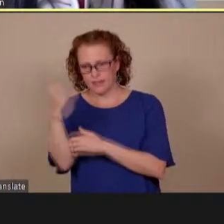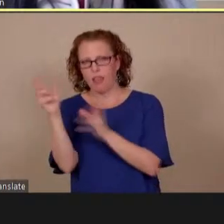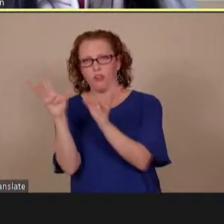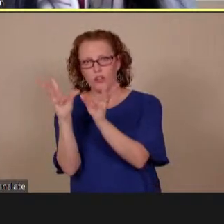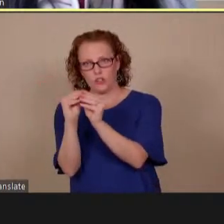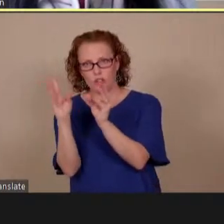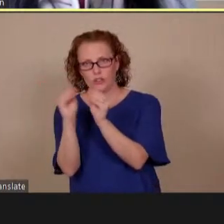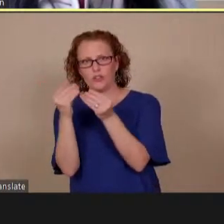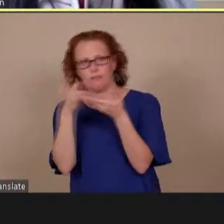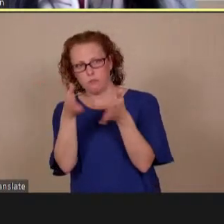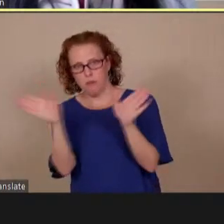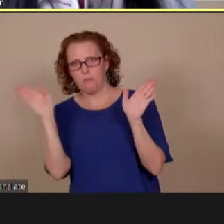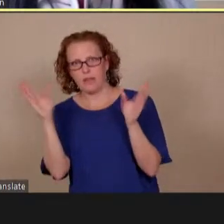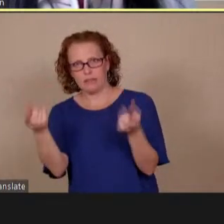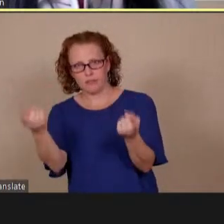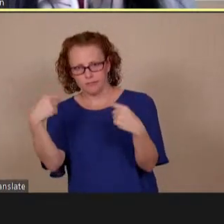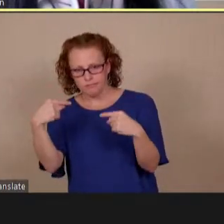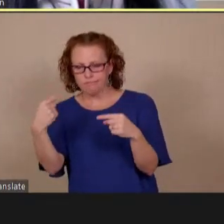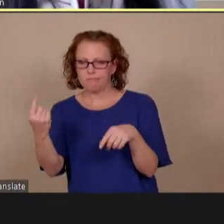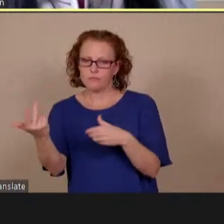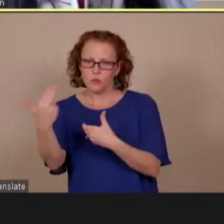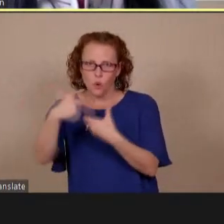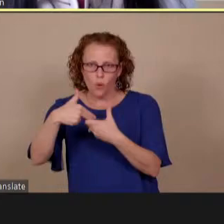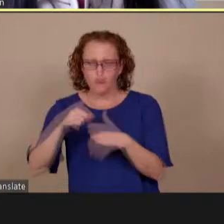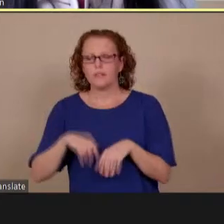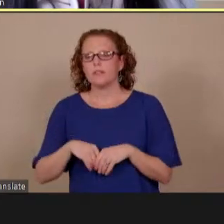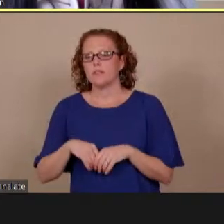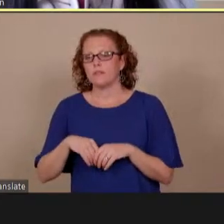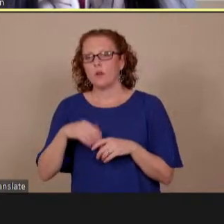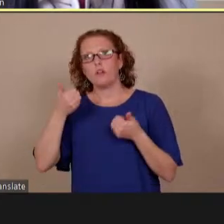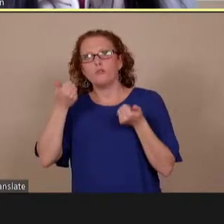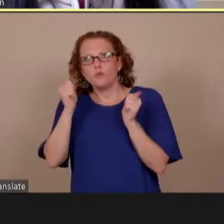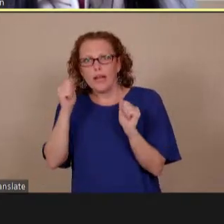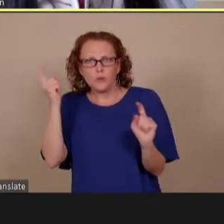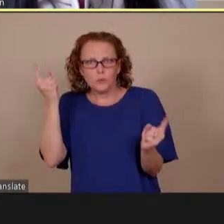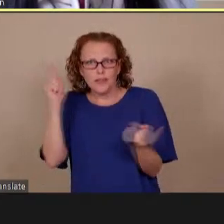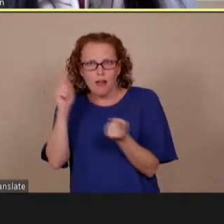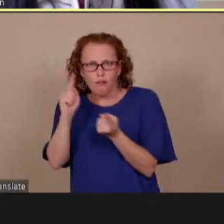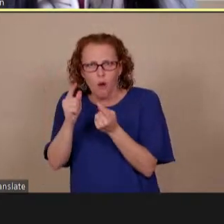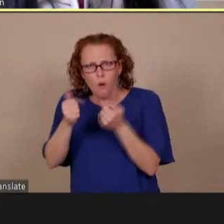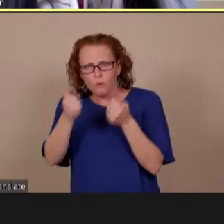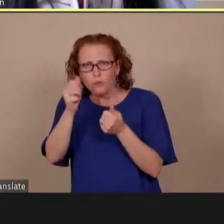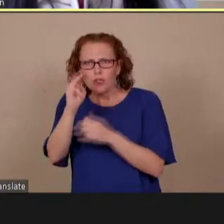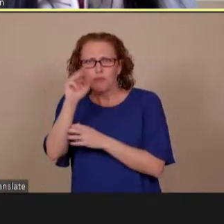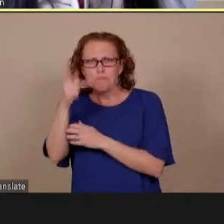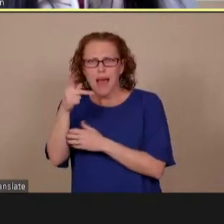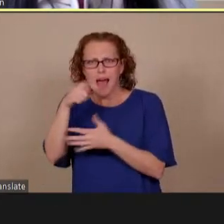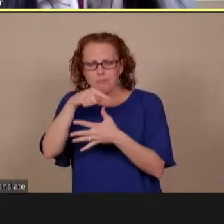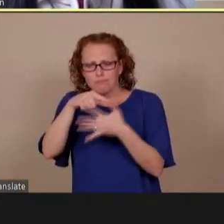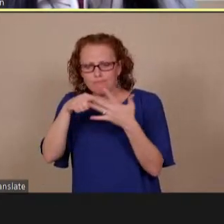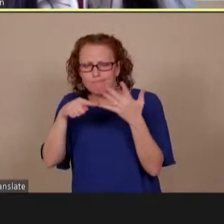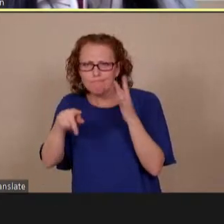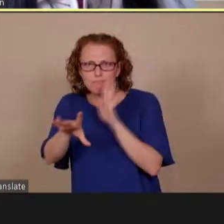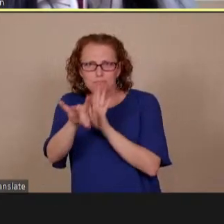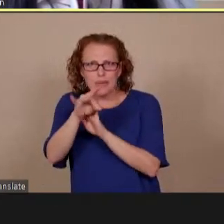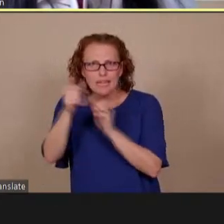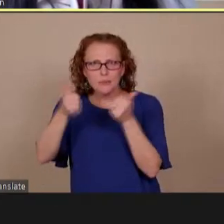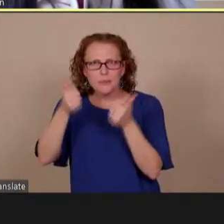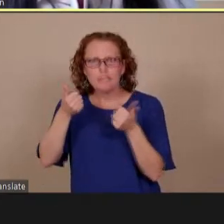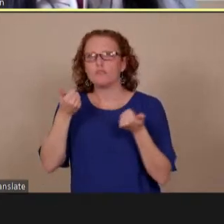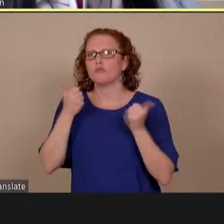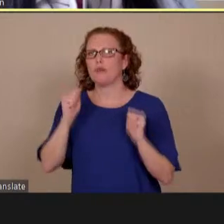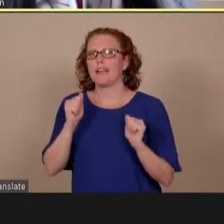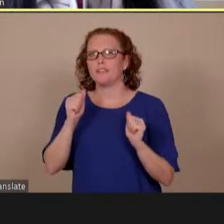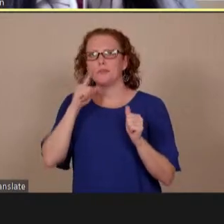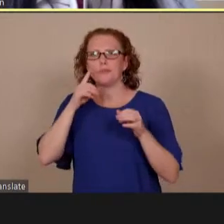narrow down the map selection and hopefully introduce an ordinance adopting the final map